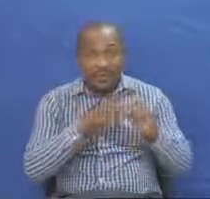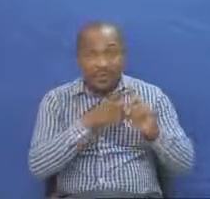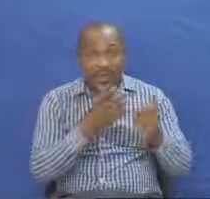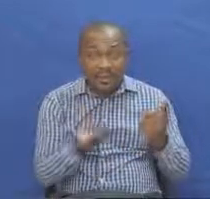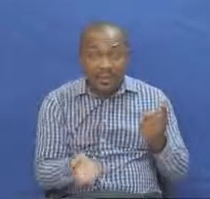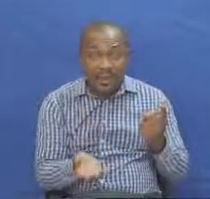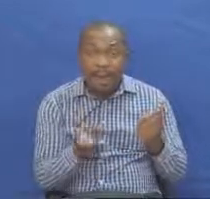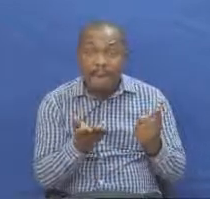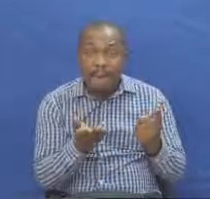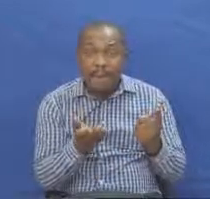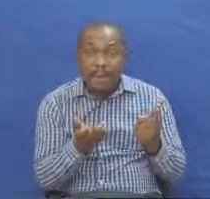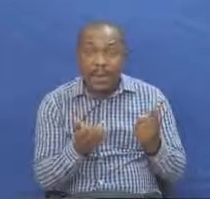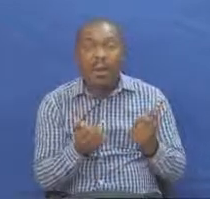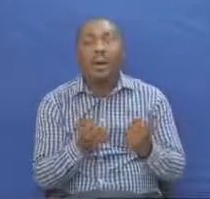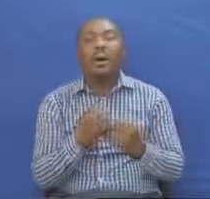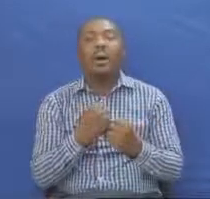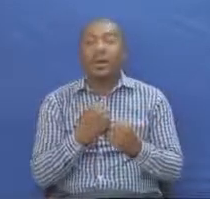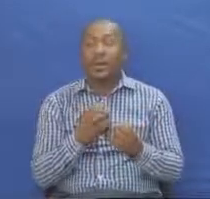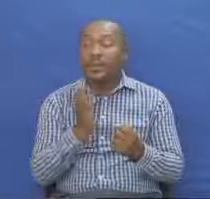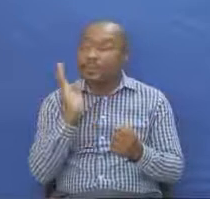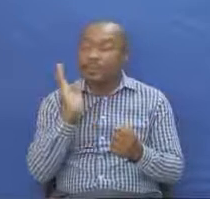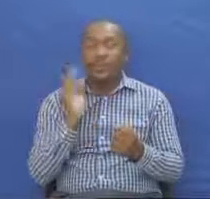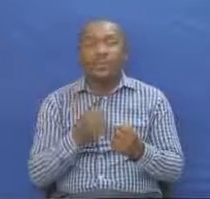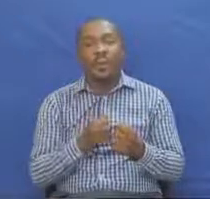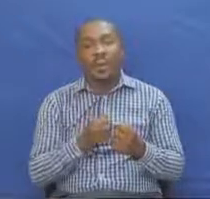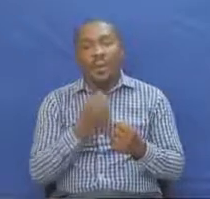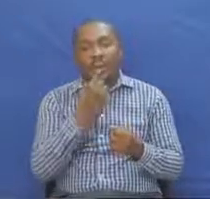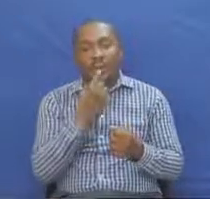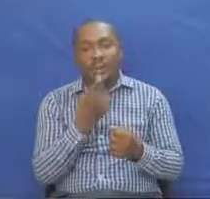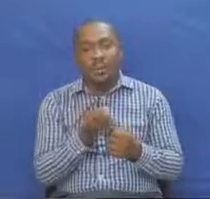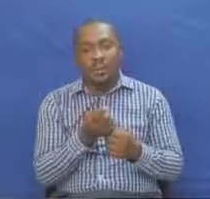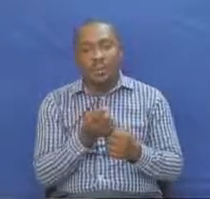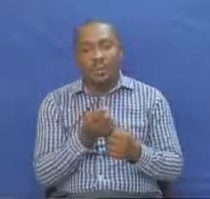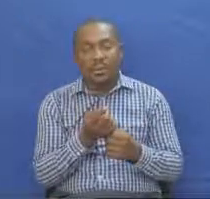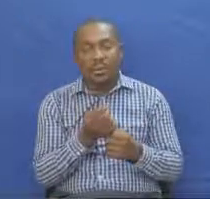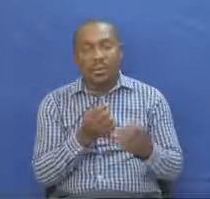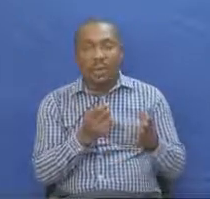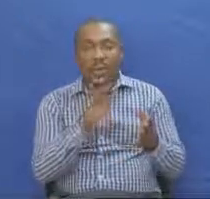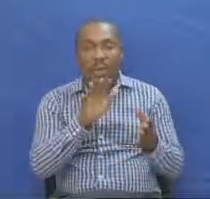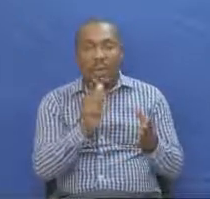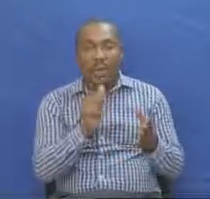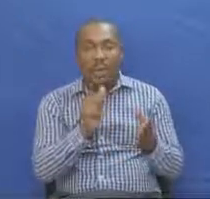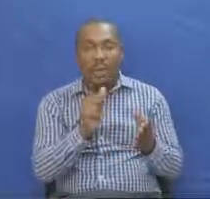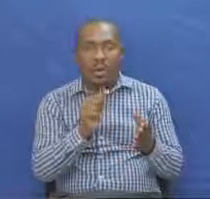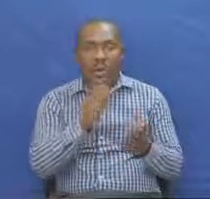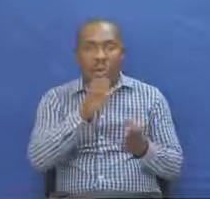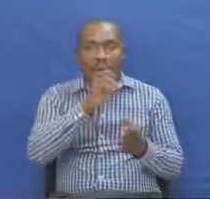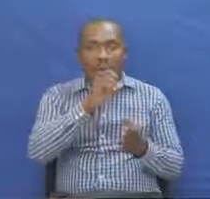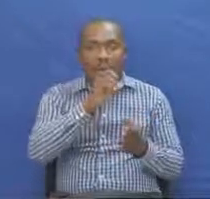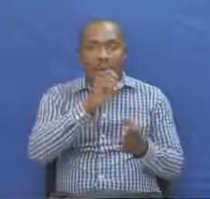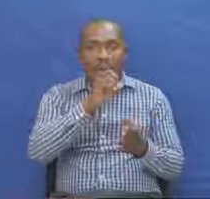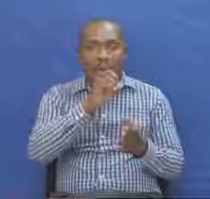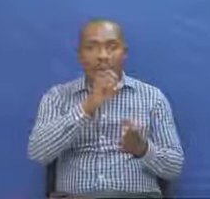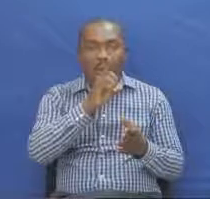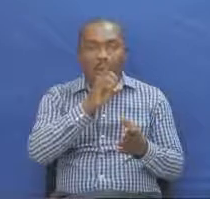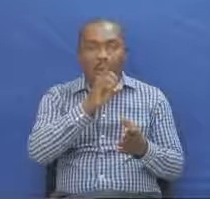is called diffuse growth. It is called diffuse growth.